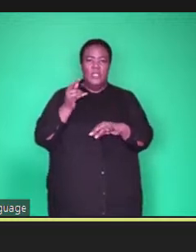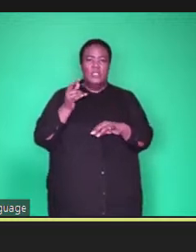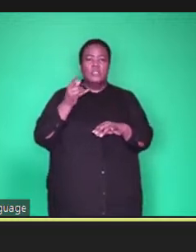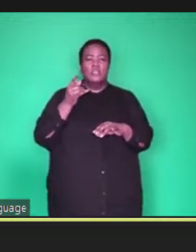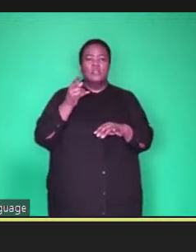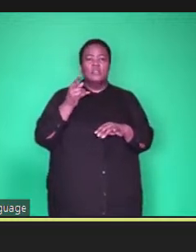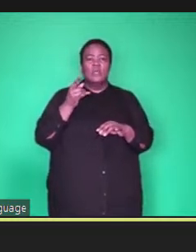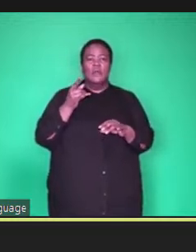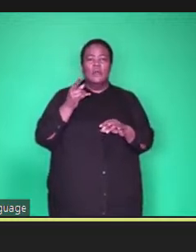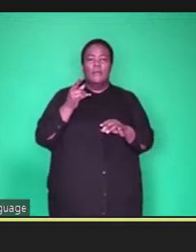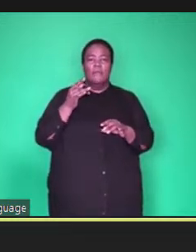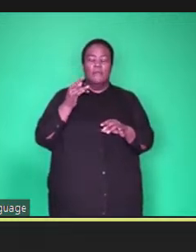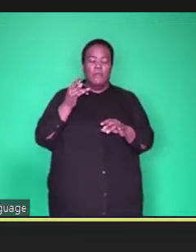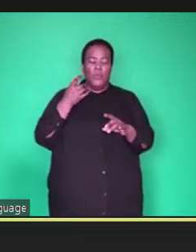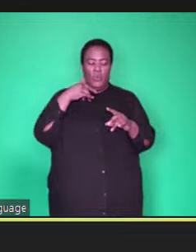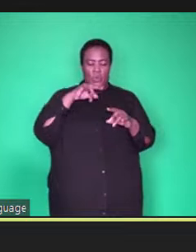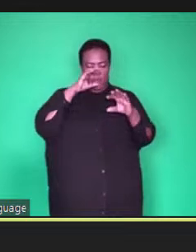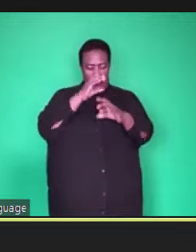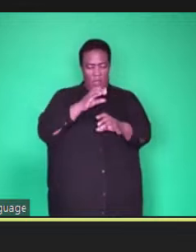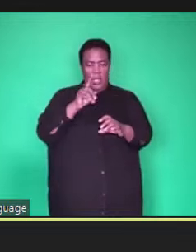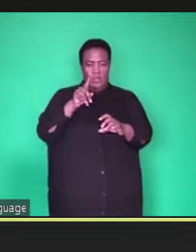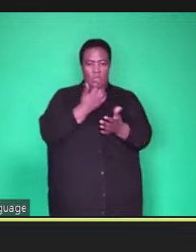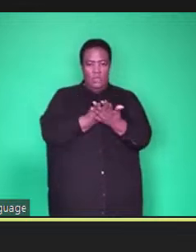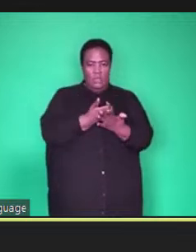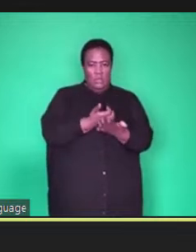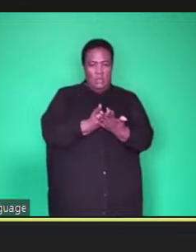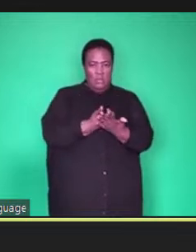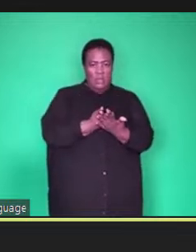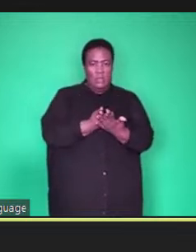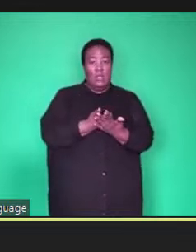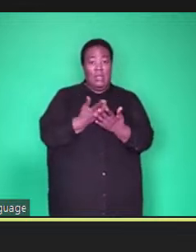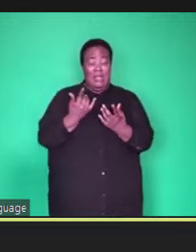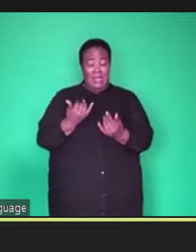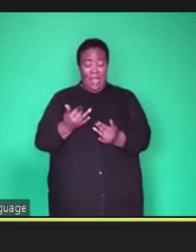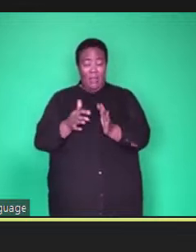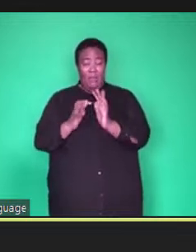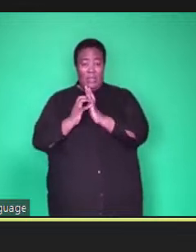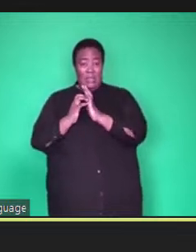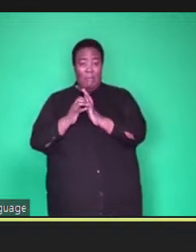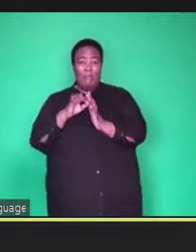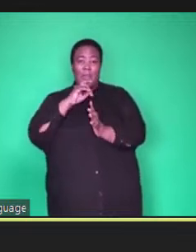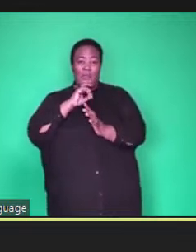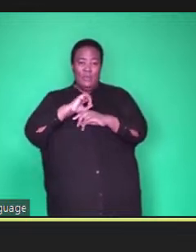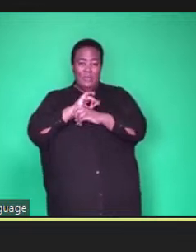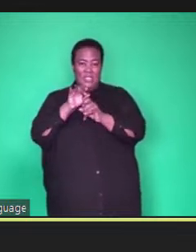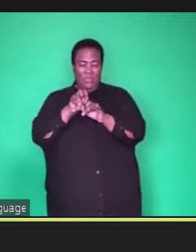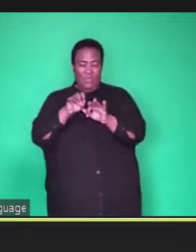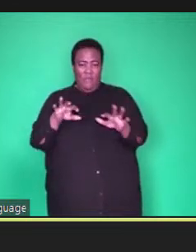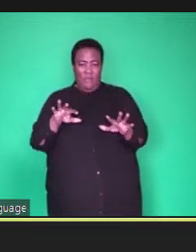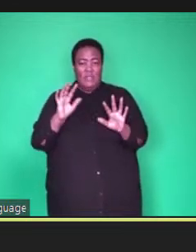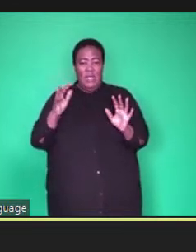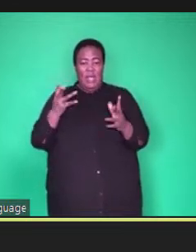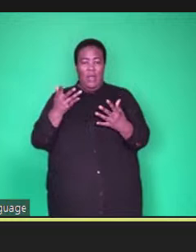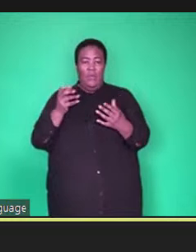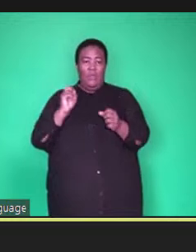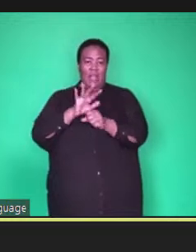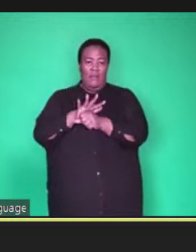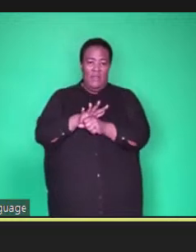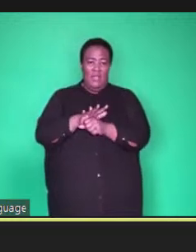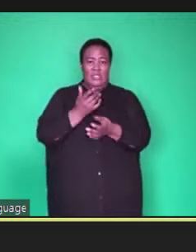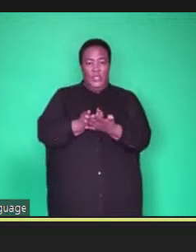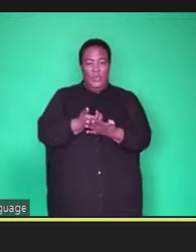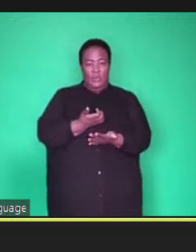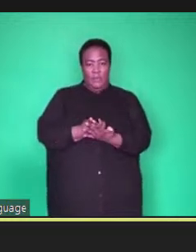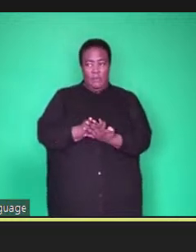today. When it comes to the COVID, the remittances reduce even further. In terms of the quantum of the amounts, again, a wide